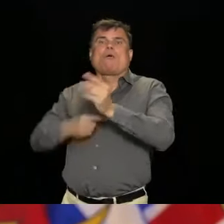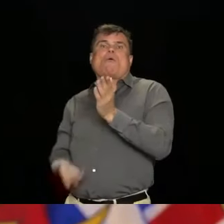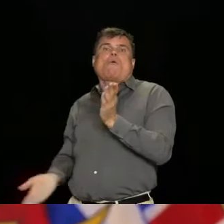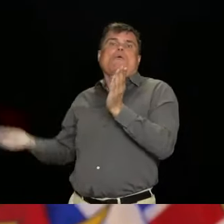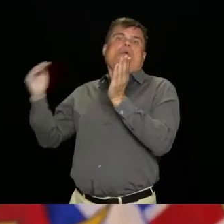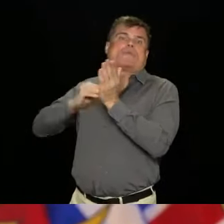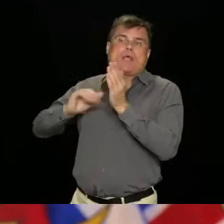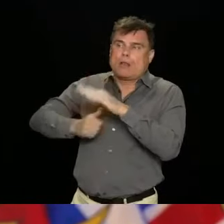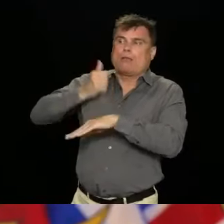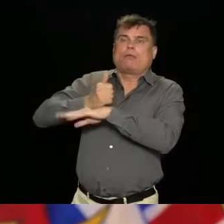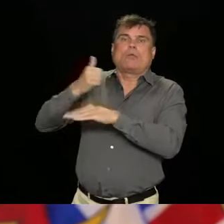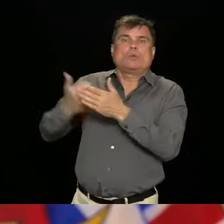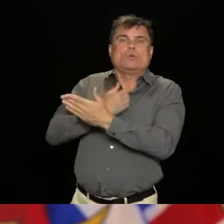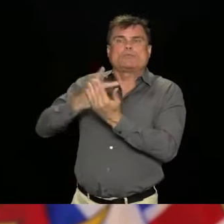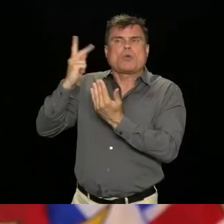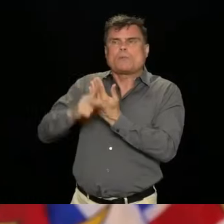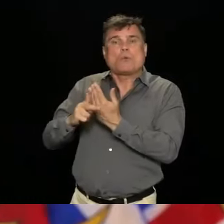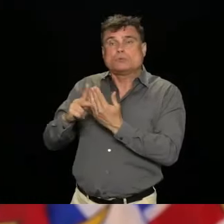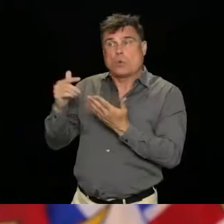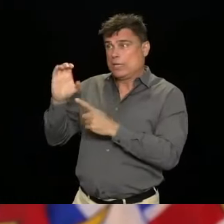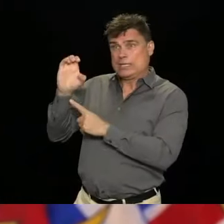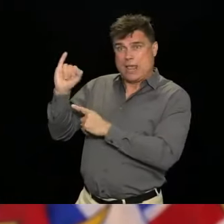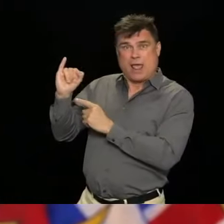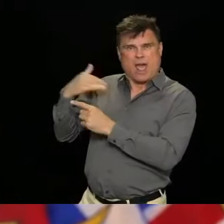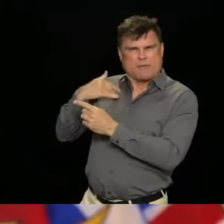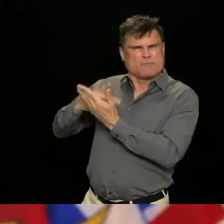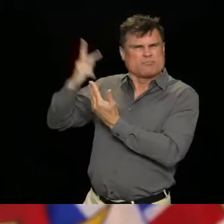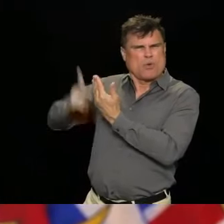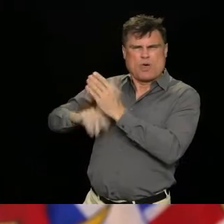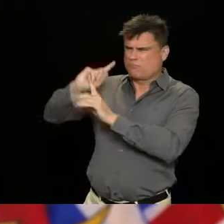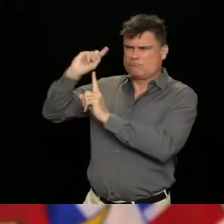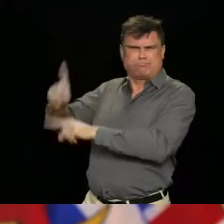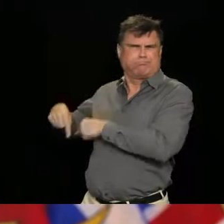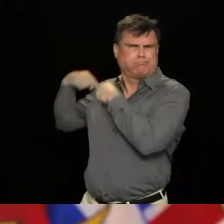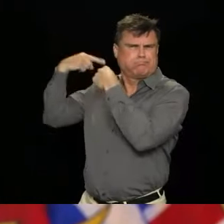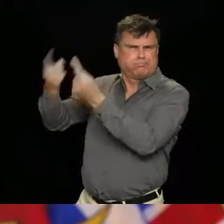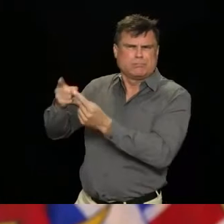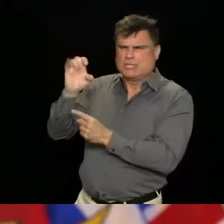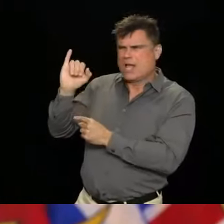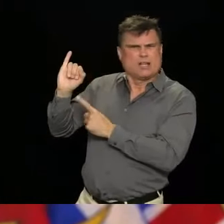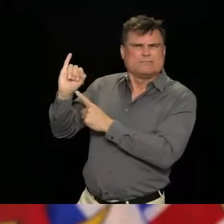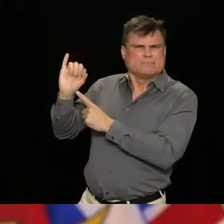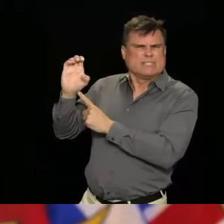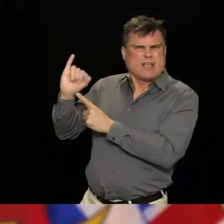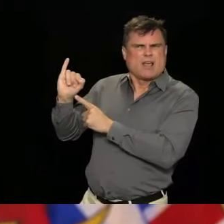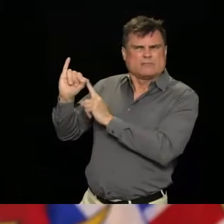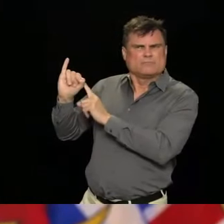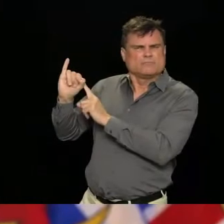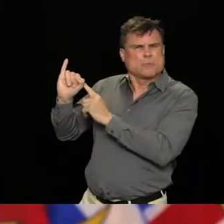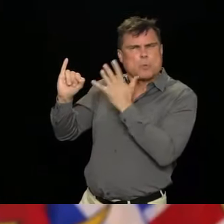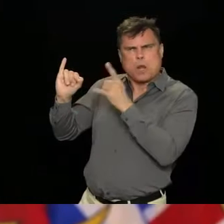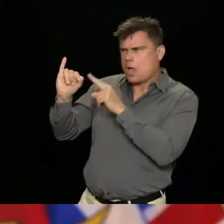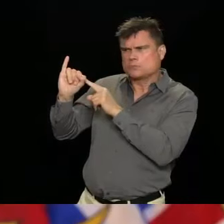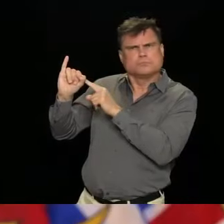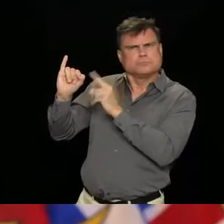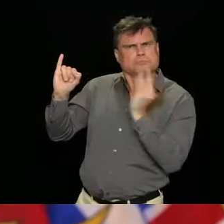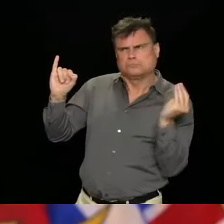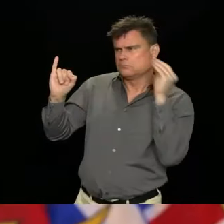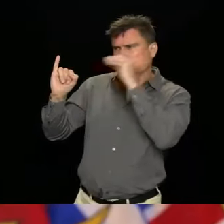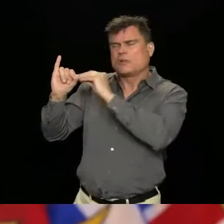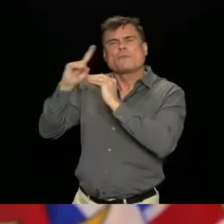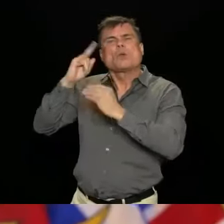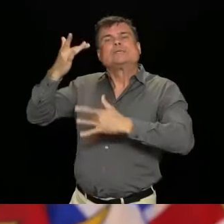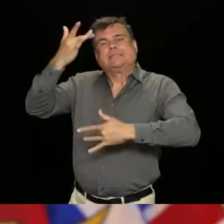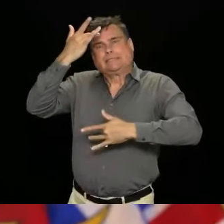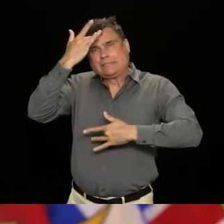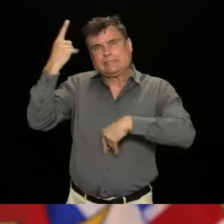leave during the pandemic, but we have none of those details at this point. So that's why I mentioned the long list of